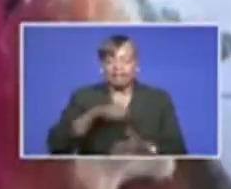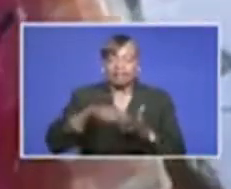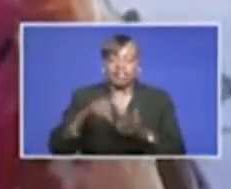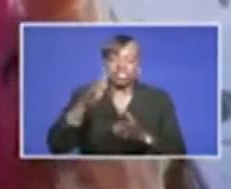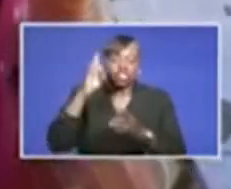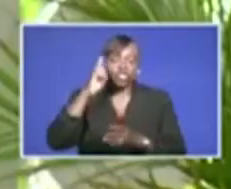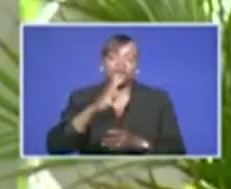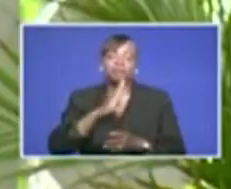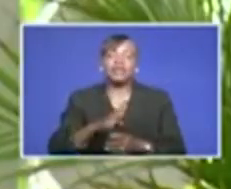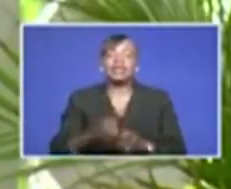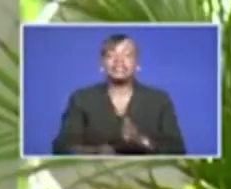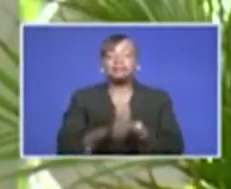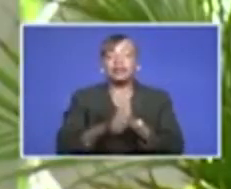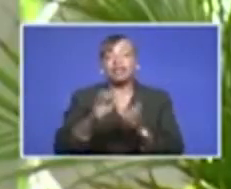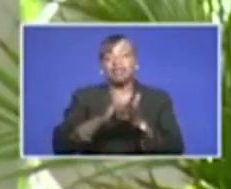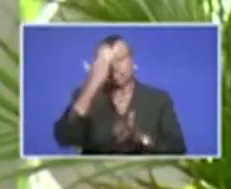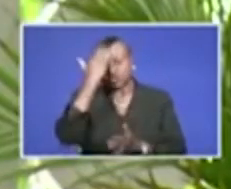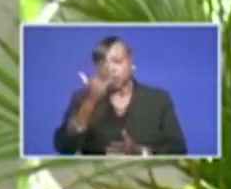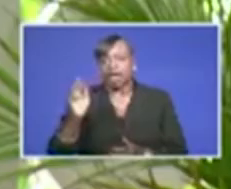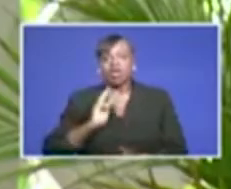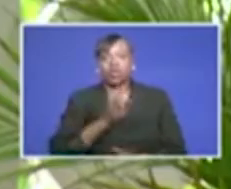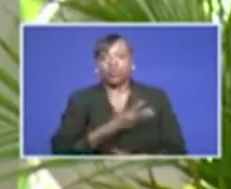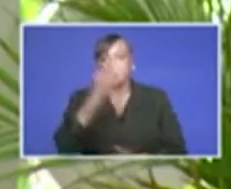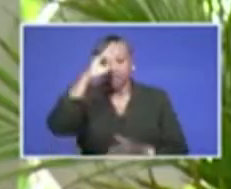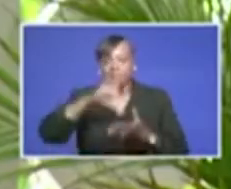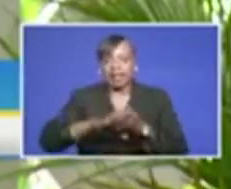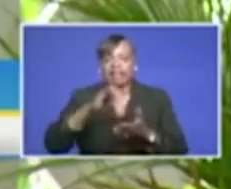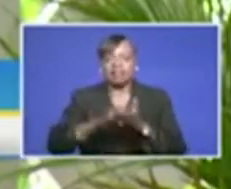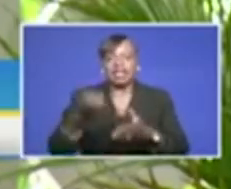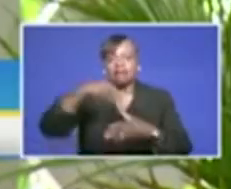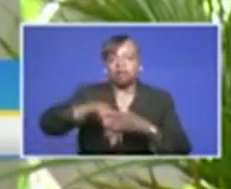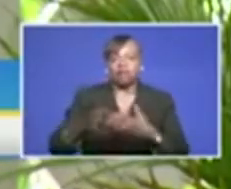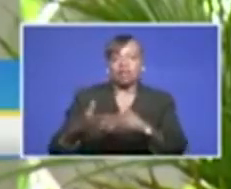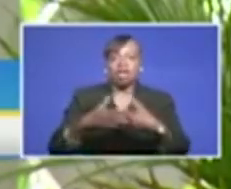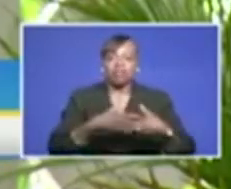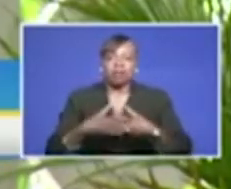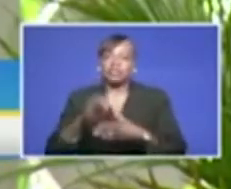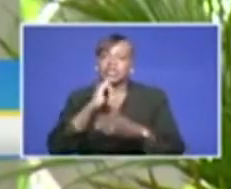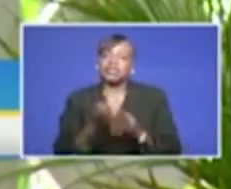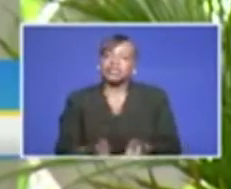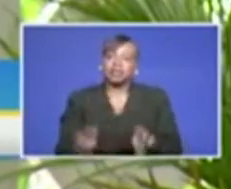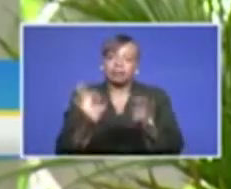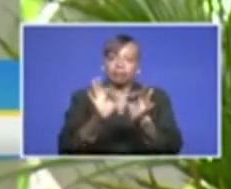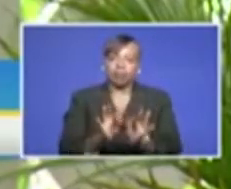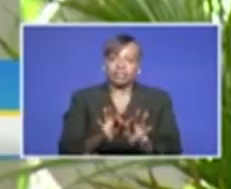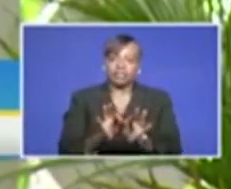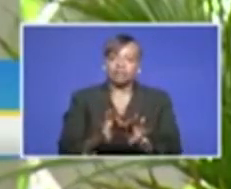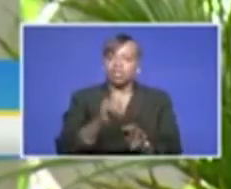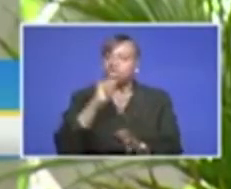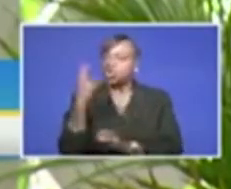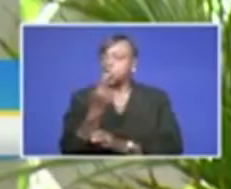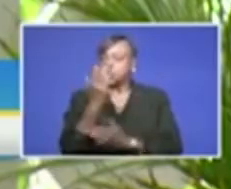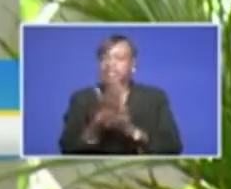why we also believe that involvement of the communities is key. This is not just something we